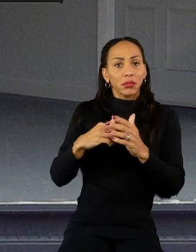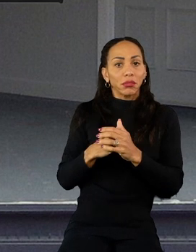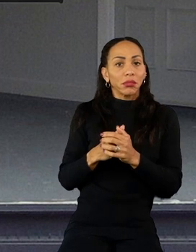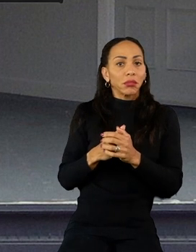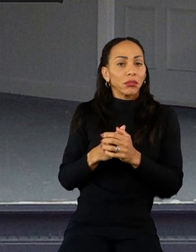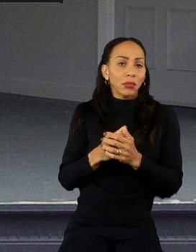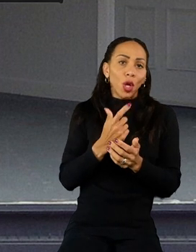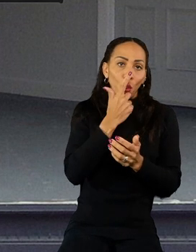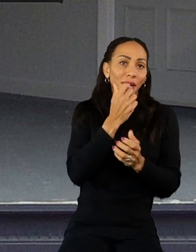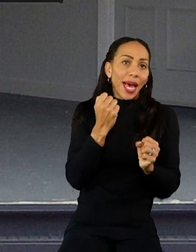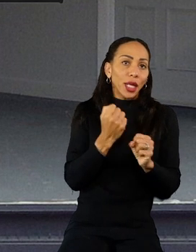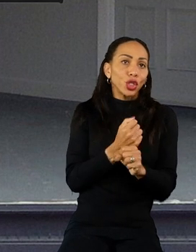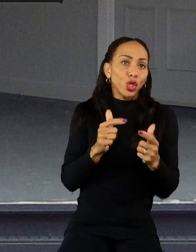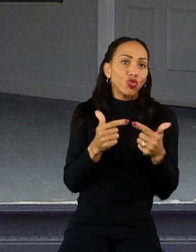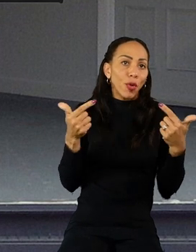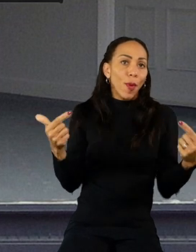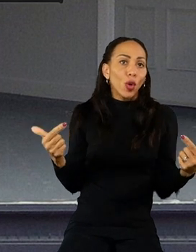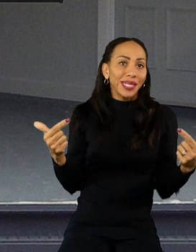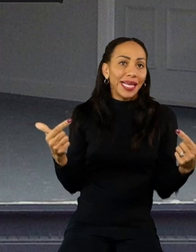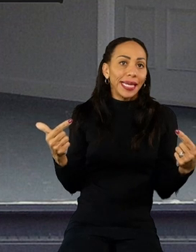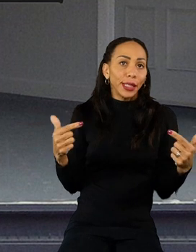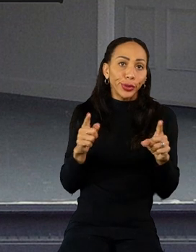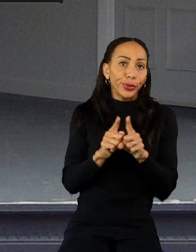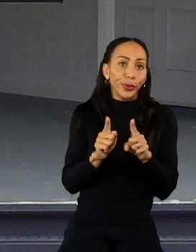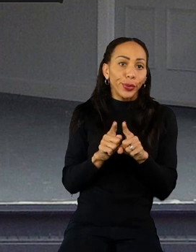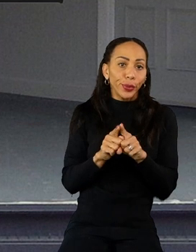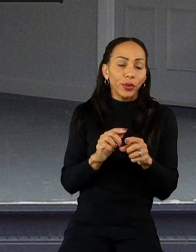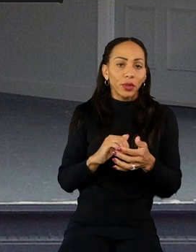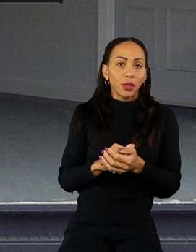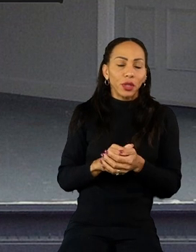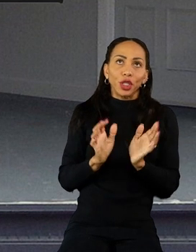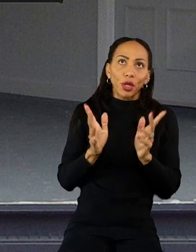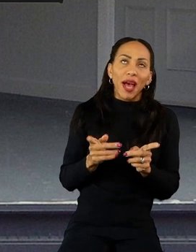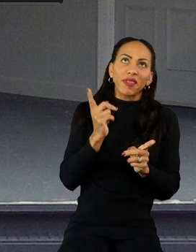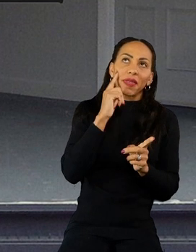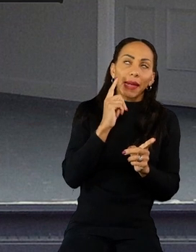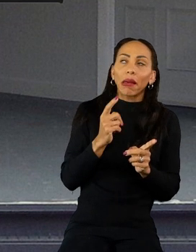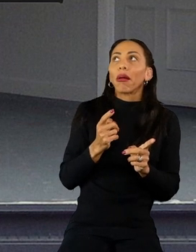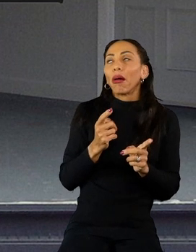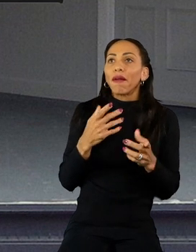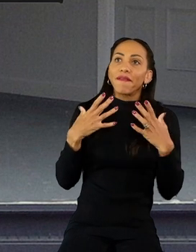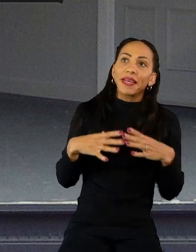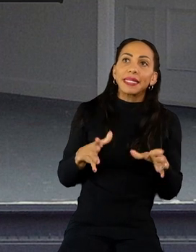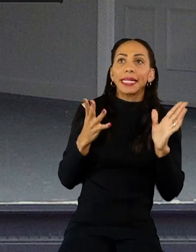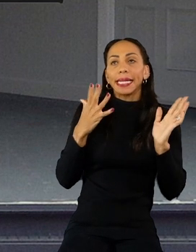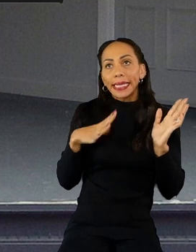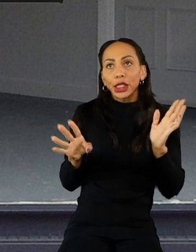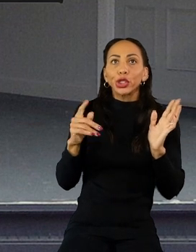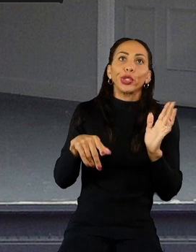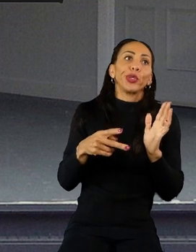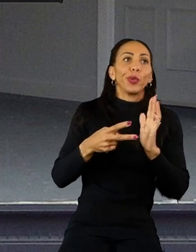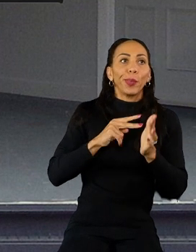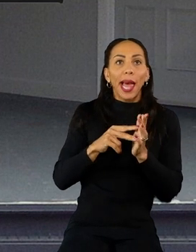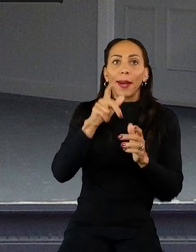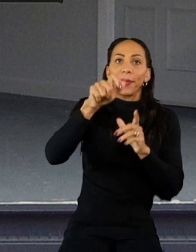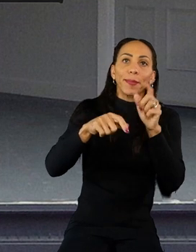to get this project running, more than happy for us to run sessions remotely as well. So you literally don't you're not